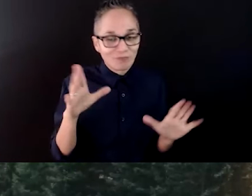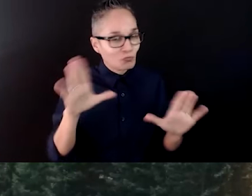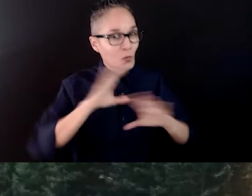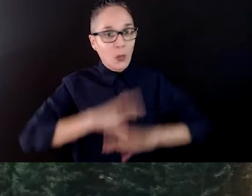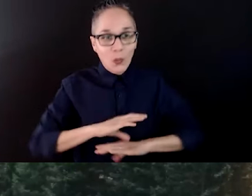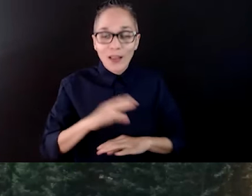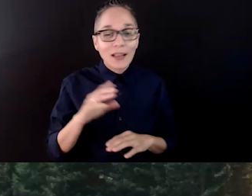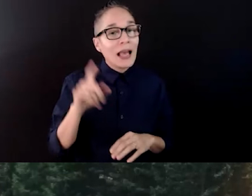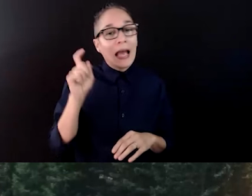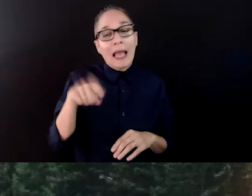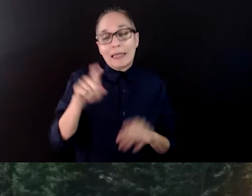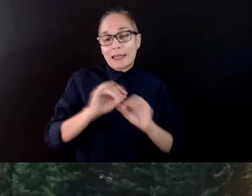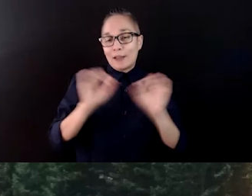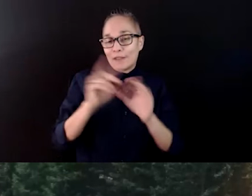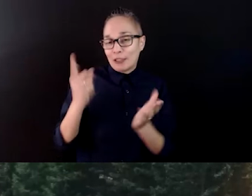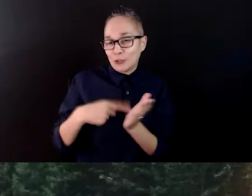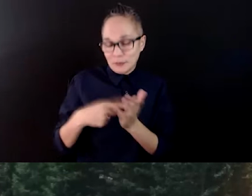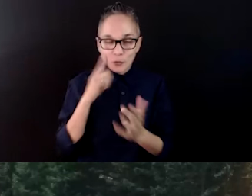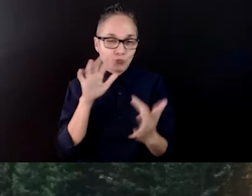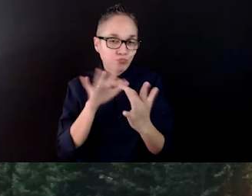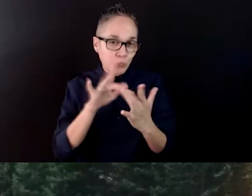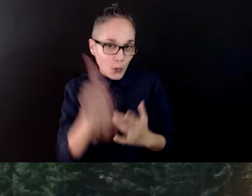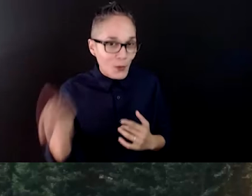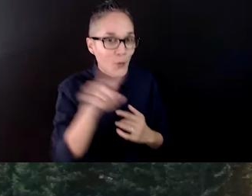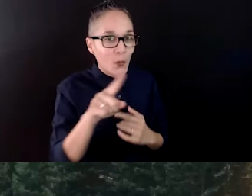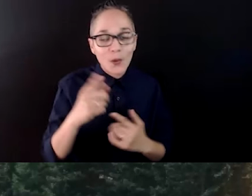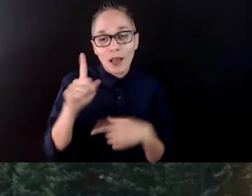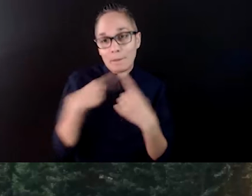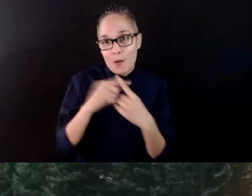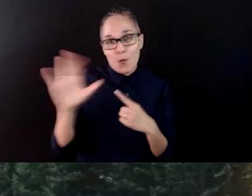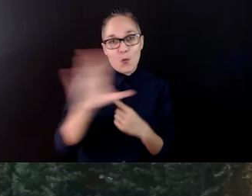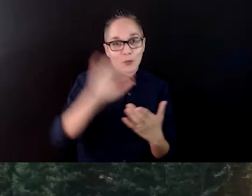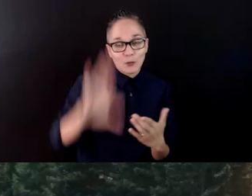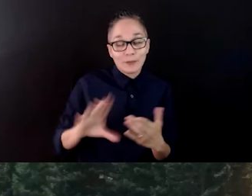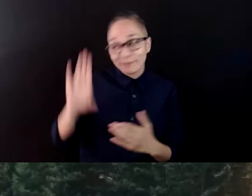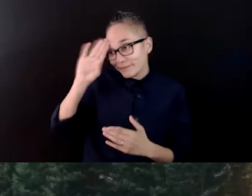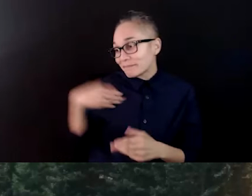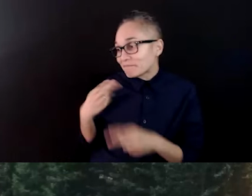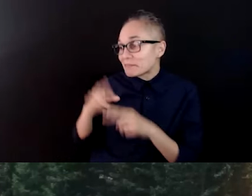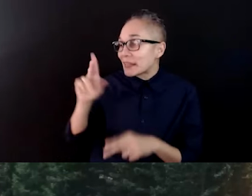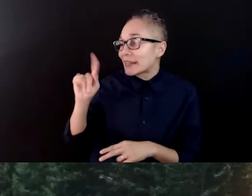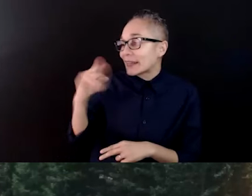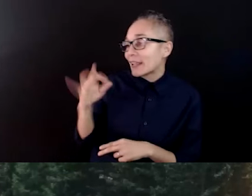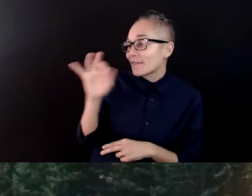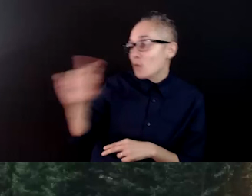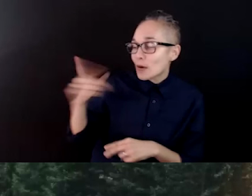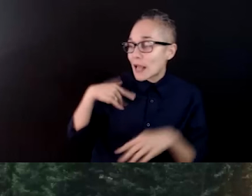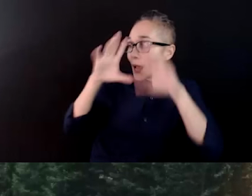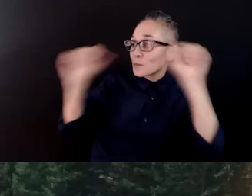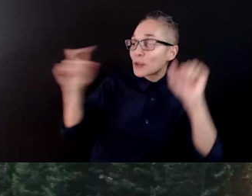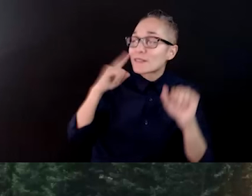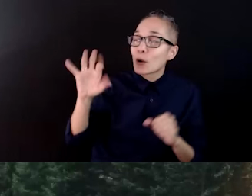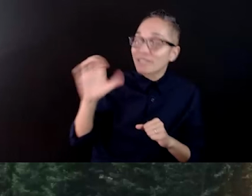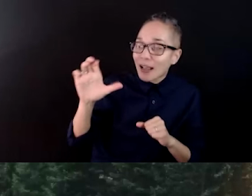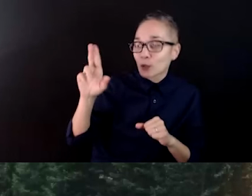I just need some clarification. So, yes, so that's. and I'm Keith Ford. I am president of the faculty union, which is